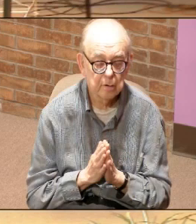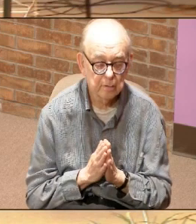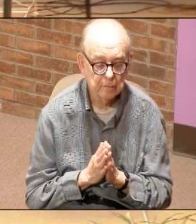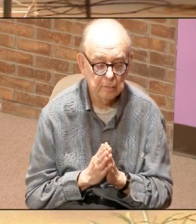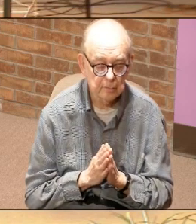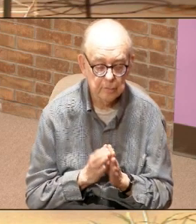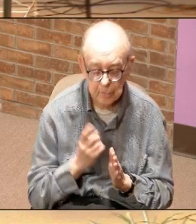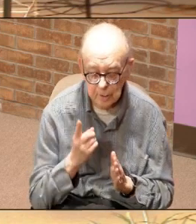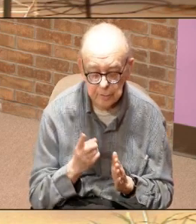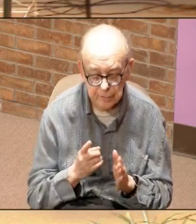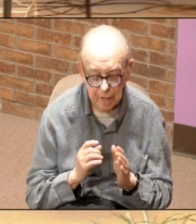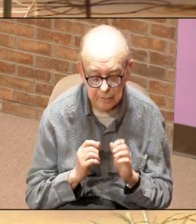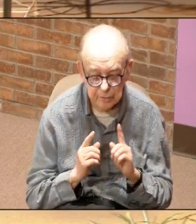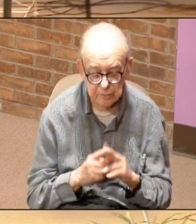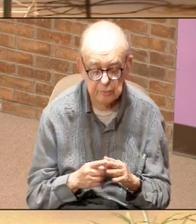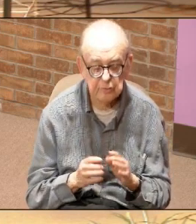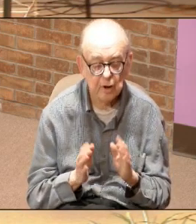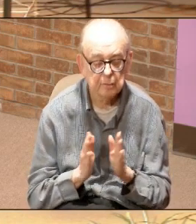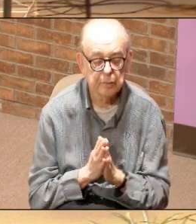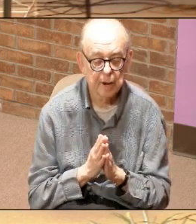You'll catch on.